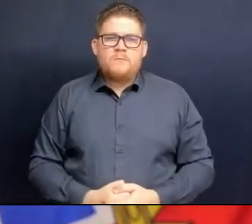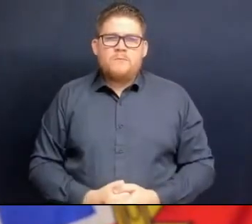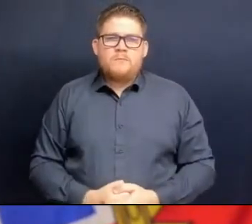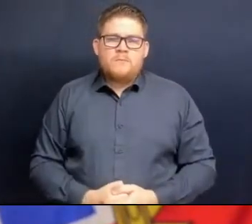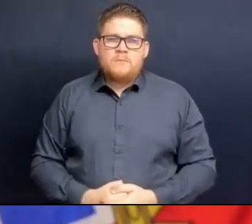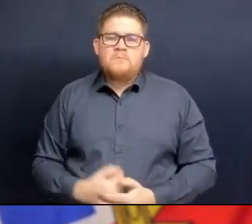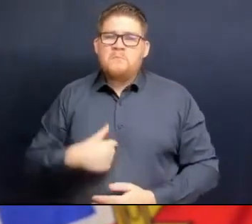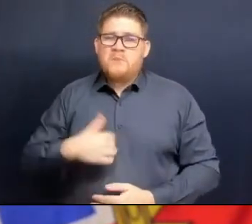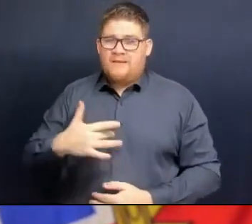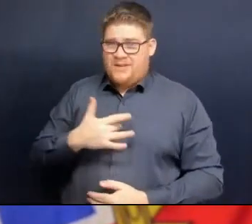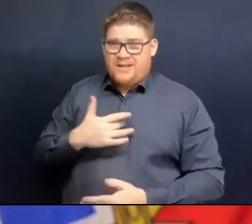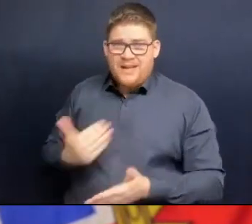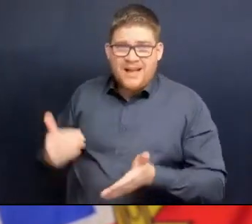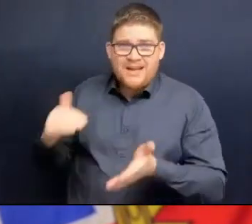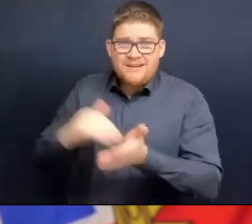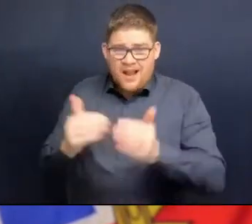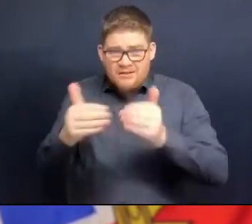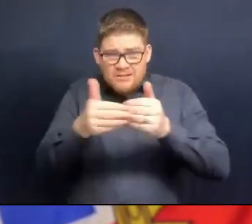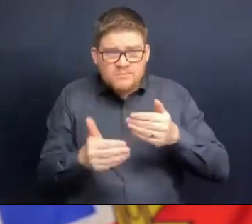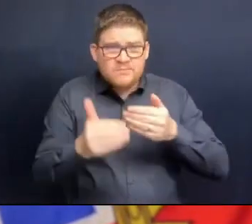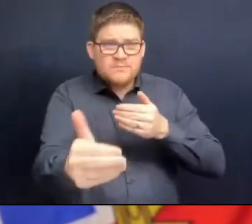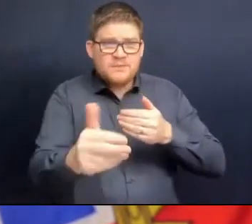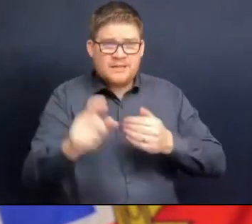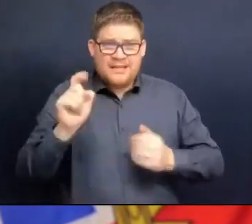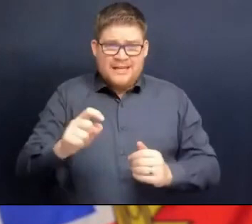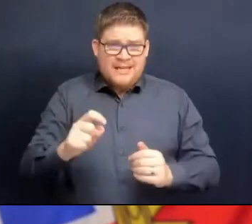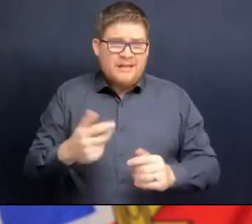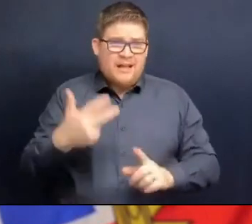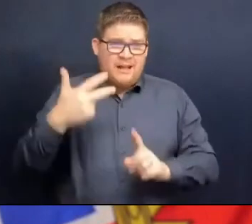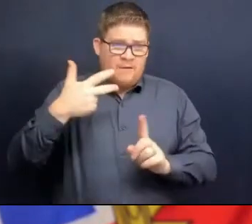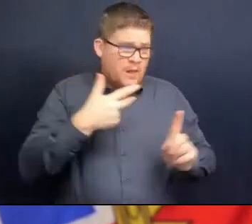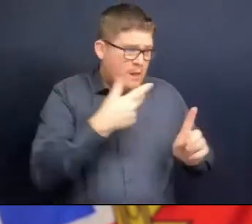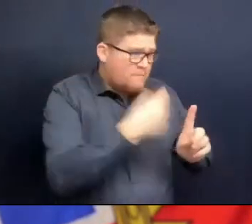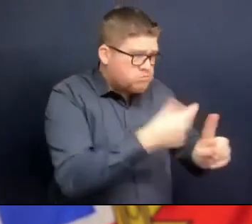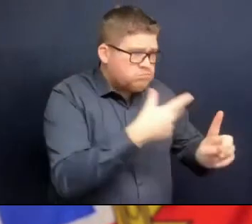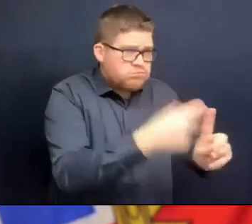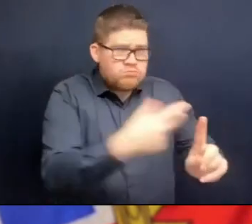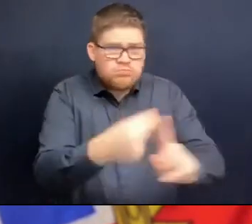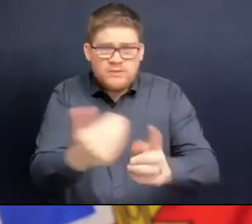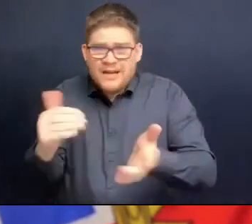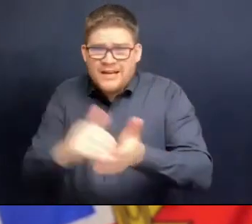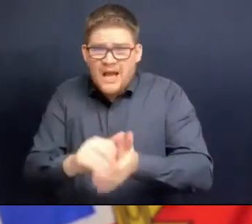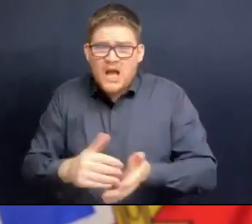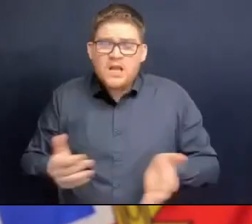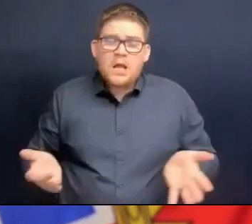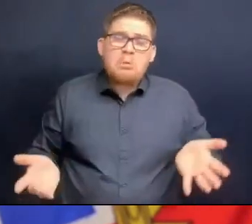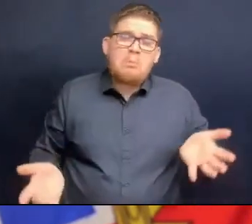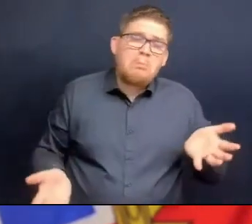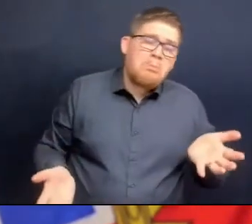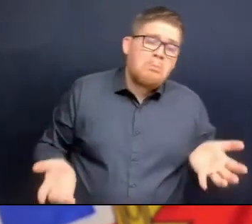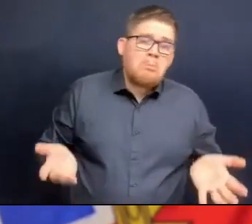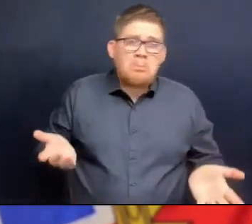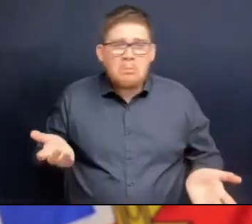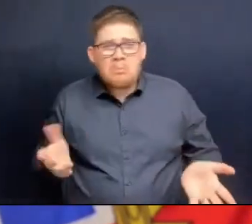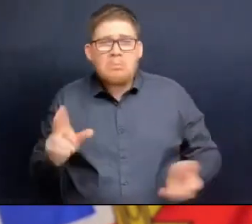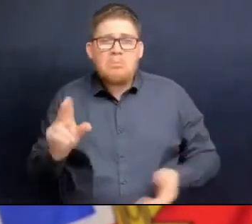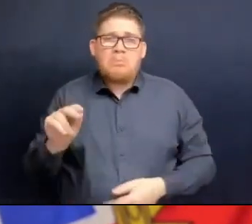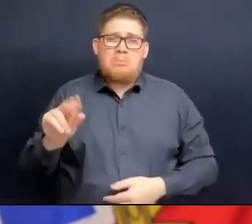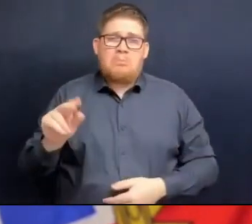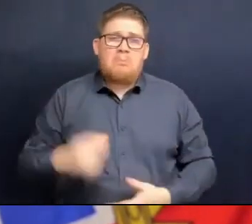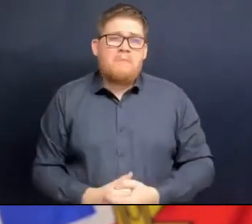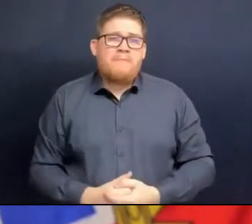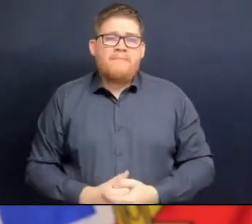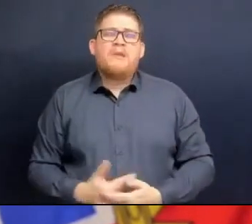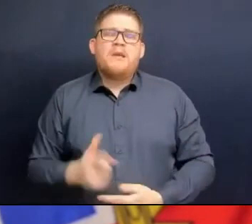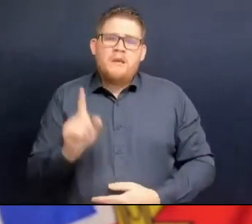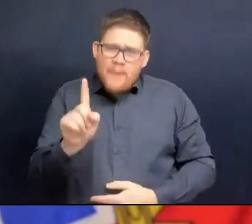we've been seeing that we'll need to do a broad immunization program for everybody in the future. But I think it is